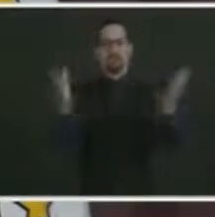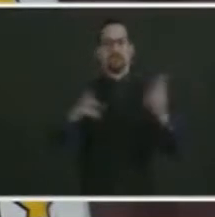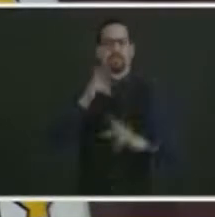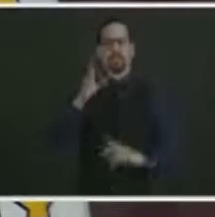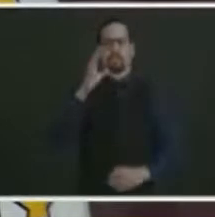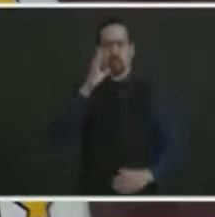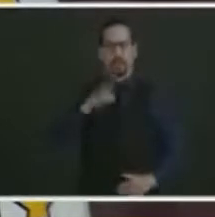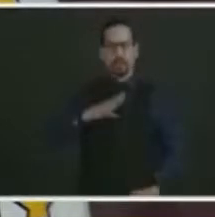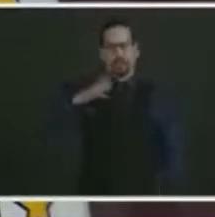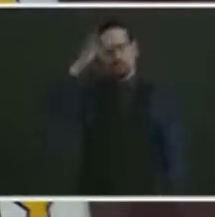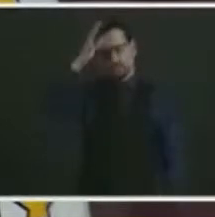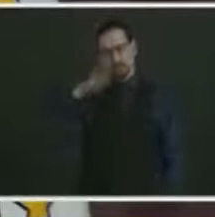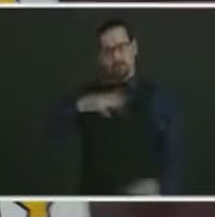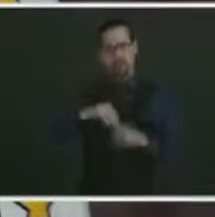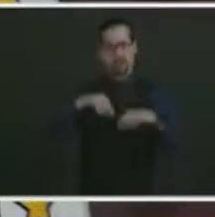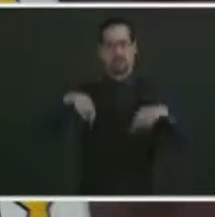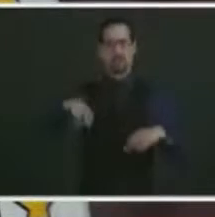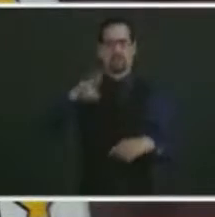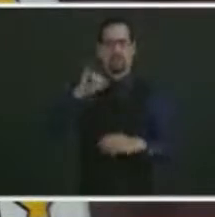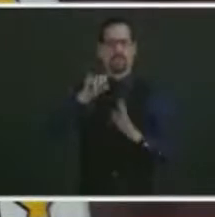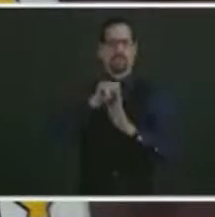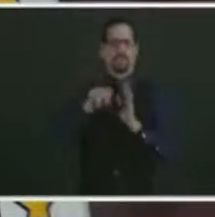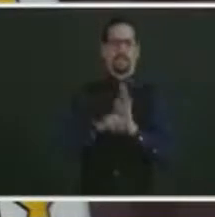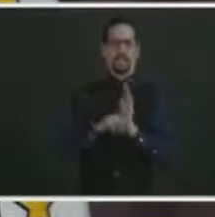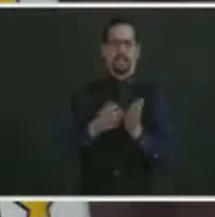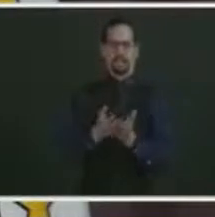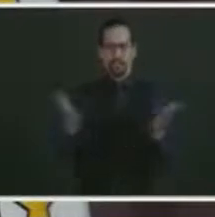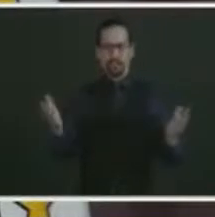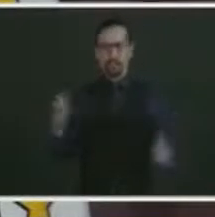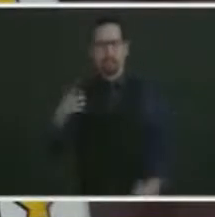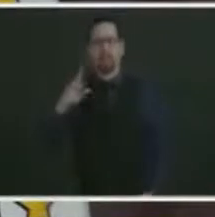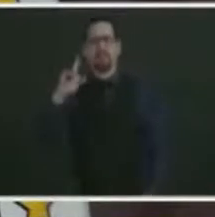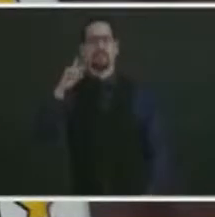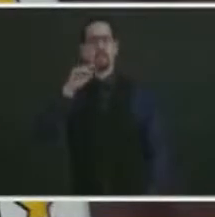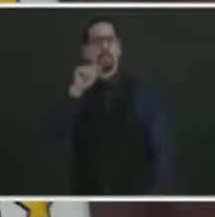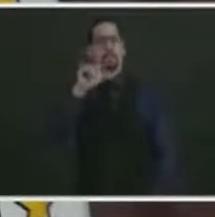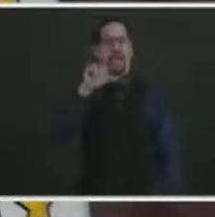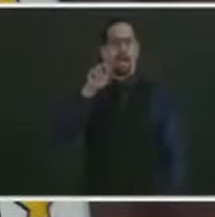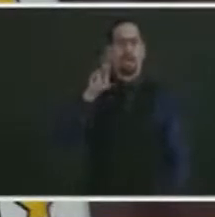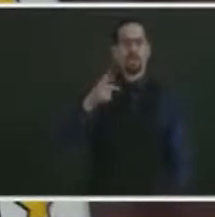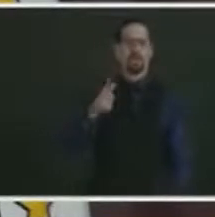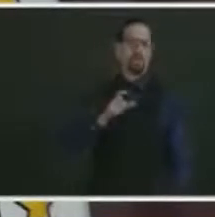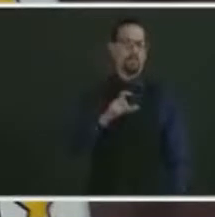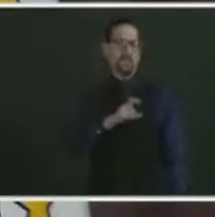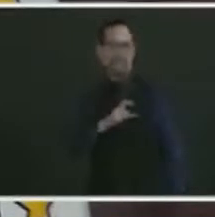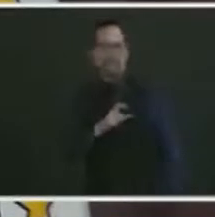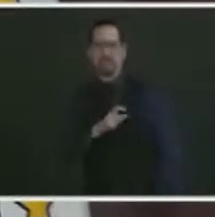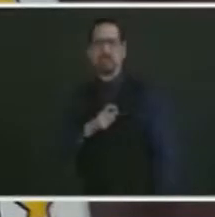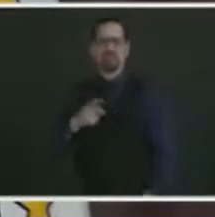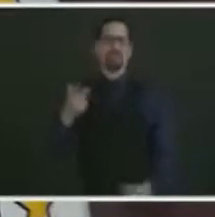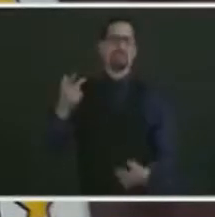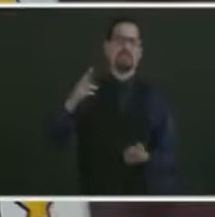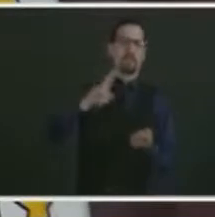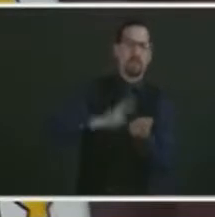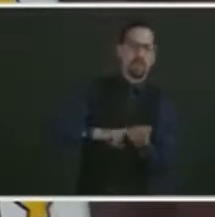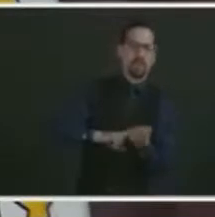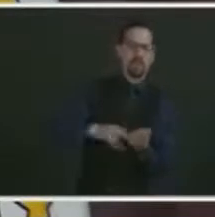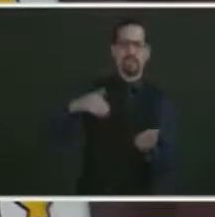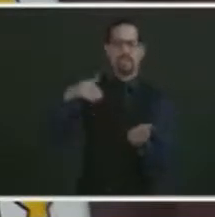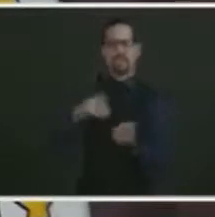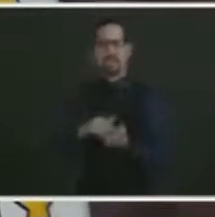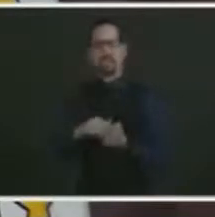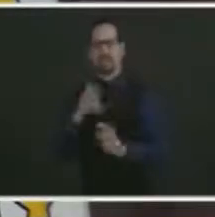mayors, and local police forces across the state. They have been working in